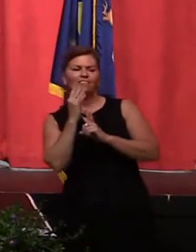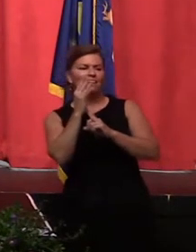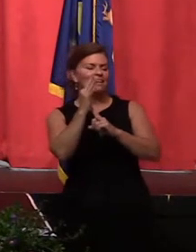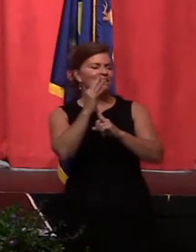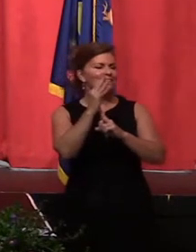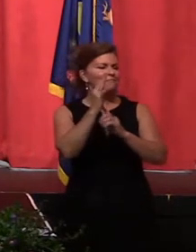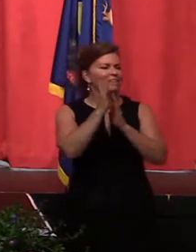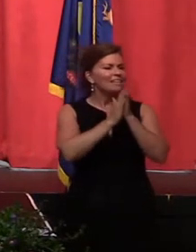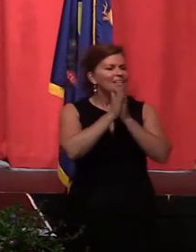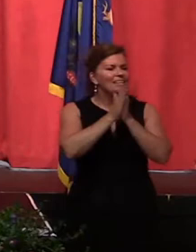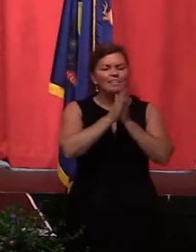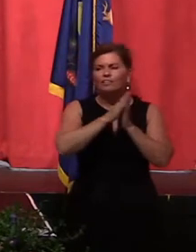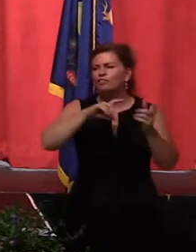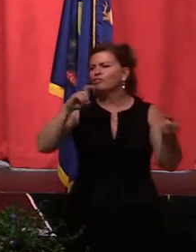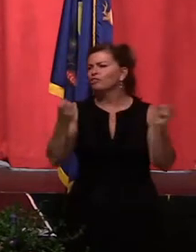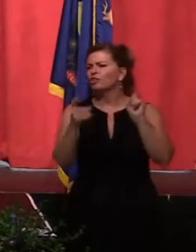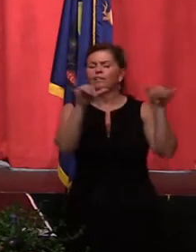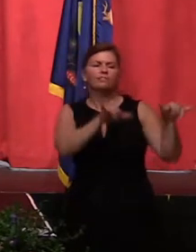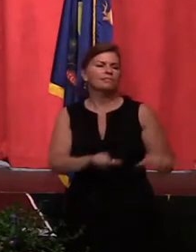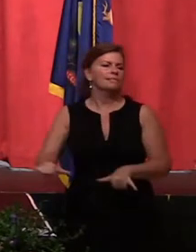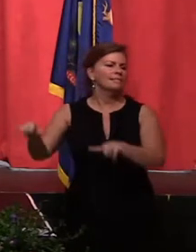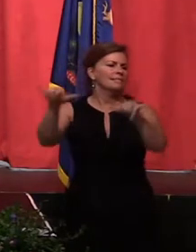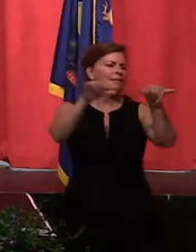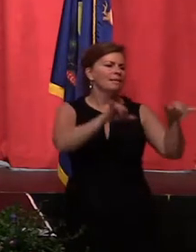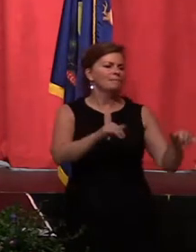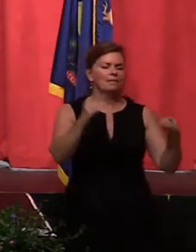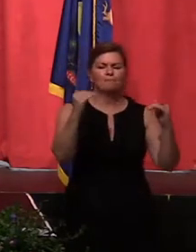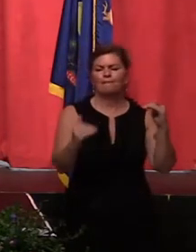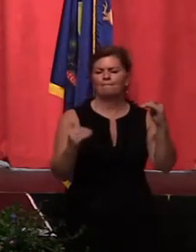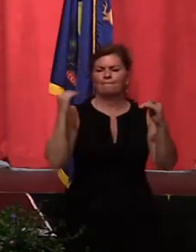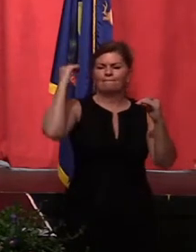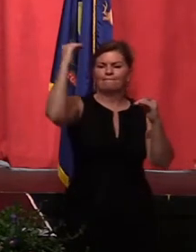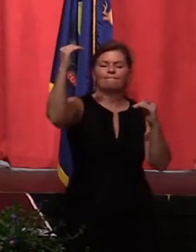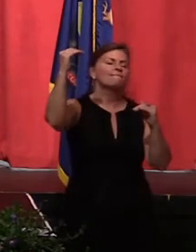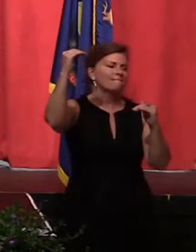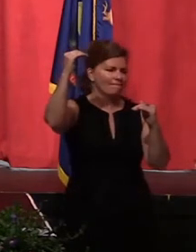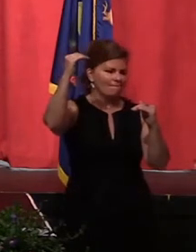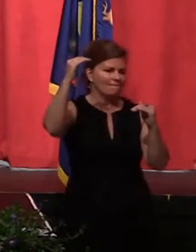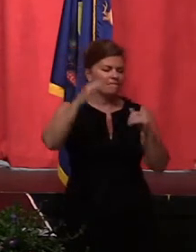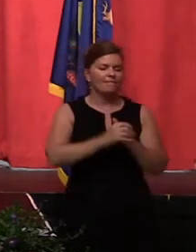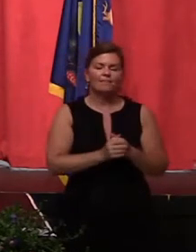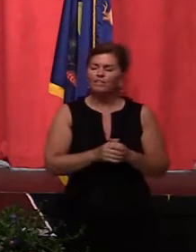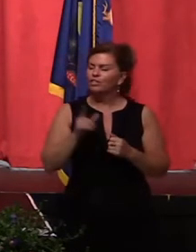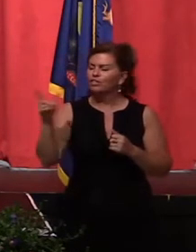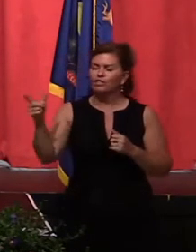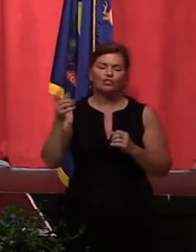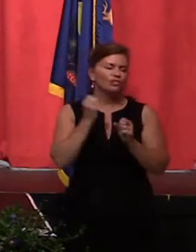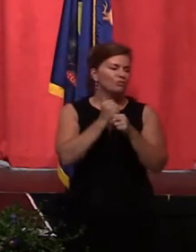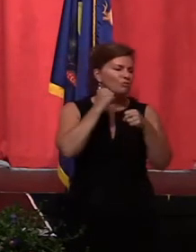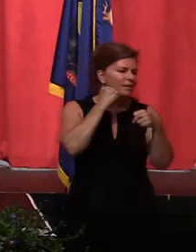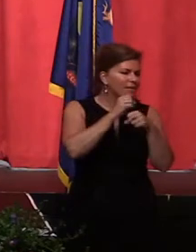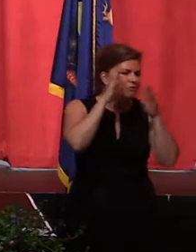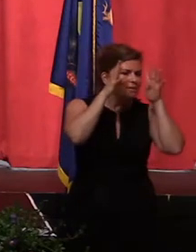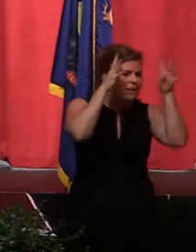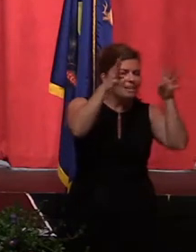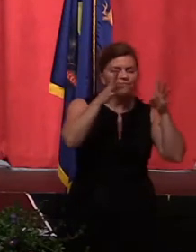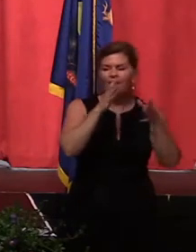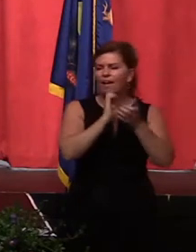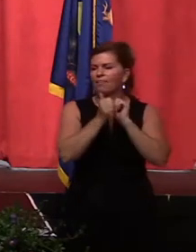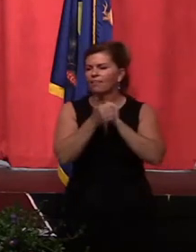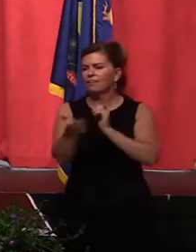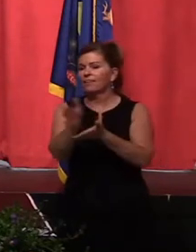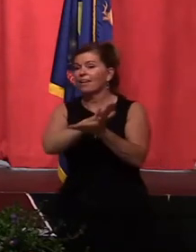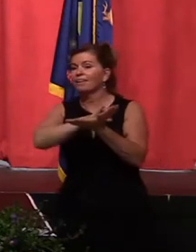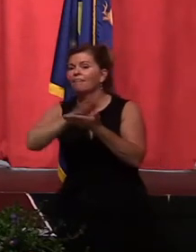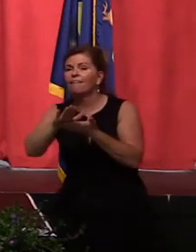status quo for the better of humanity. She's creative, athletic, and kind. When